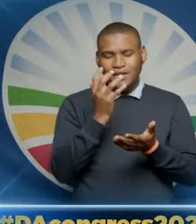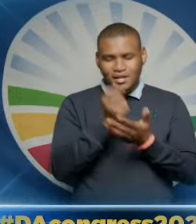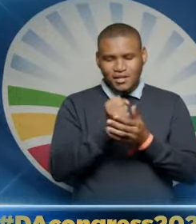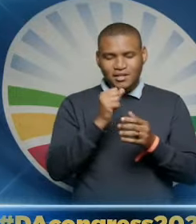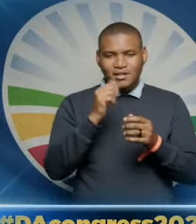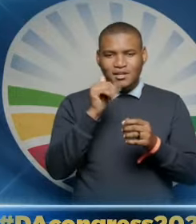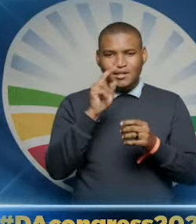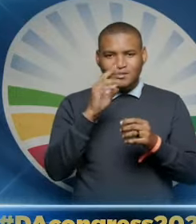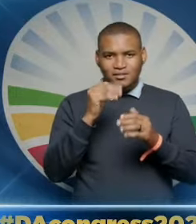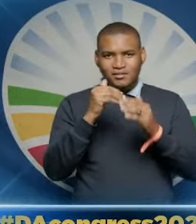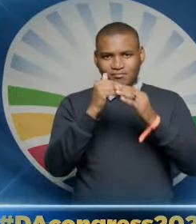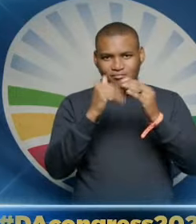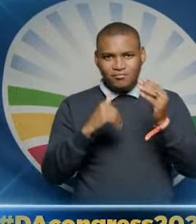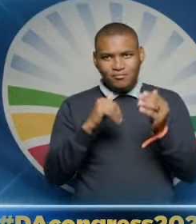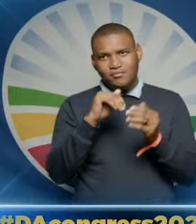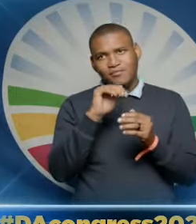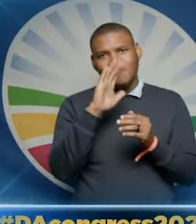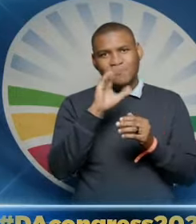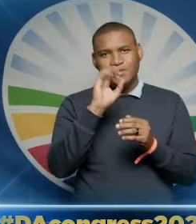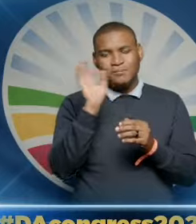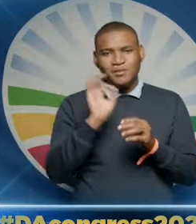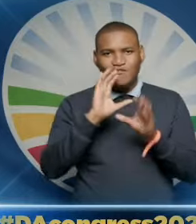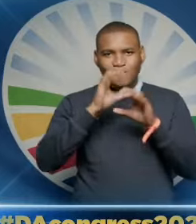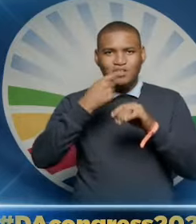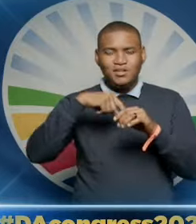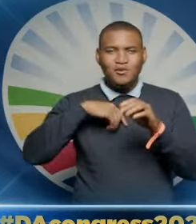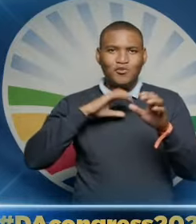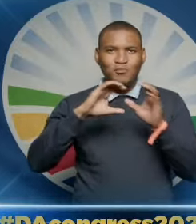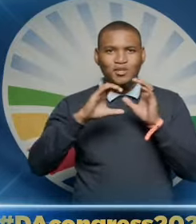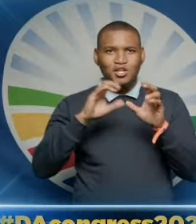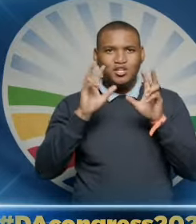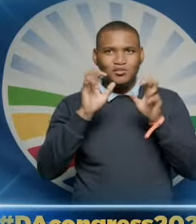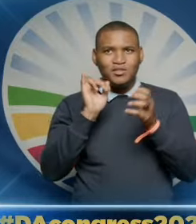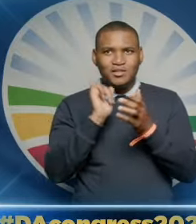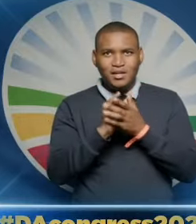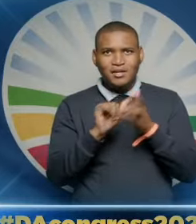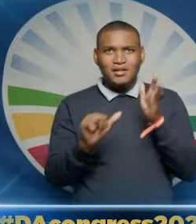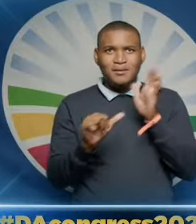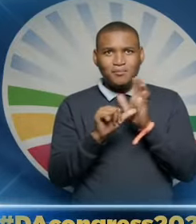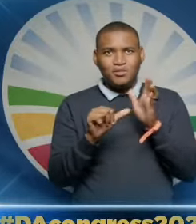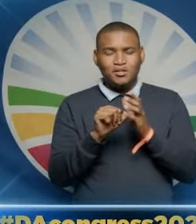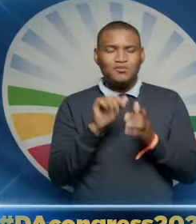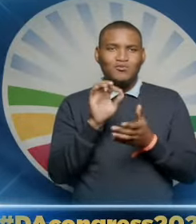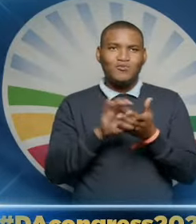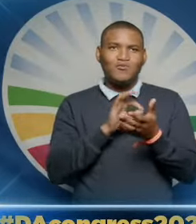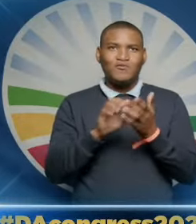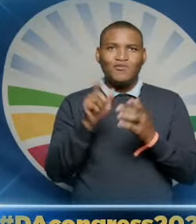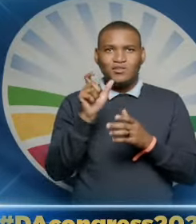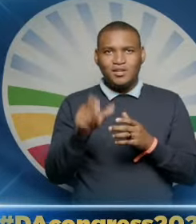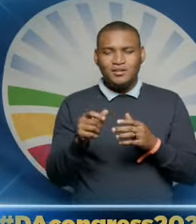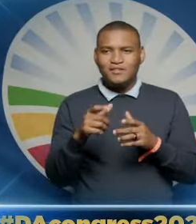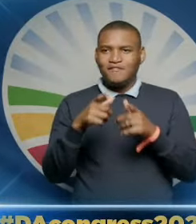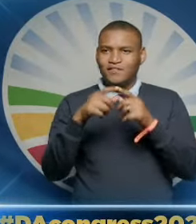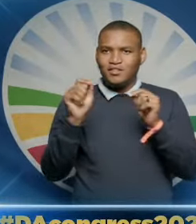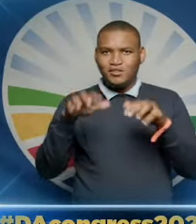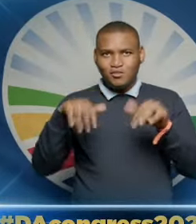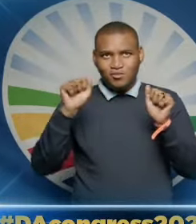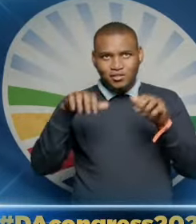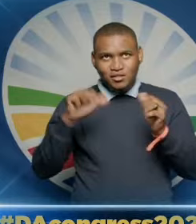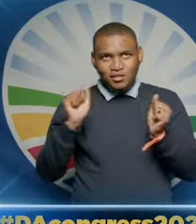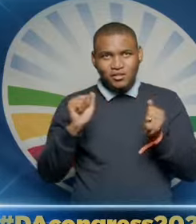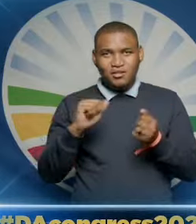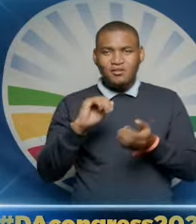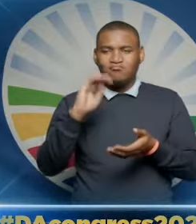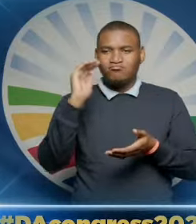50% nationally, focusing our communication on issues that matter to voters, ending load shedding,